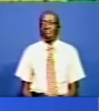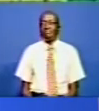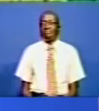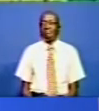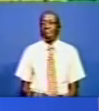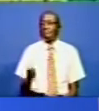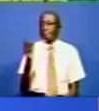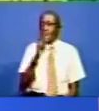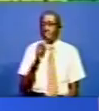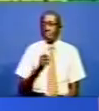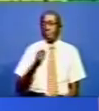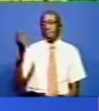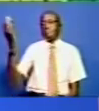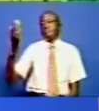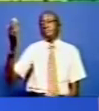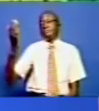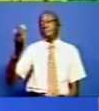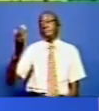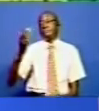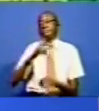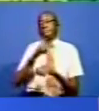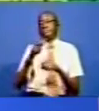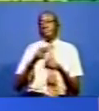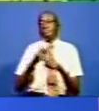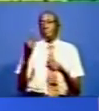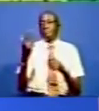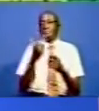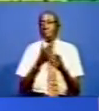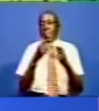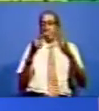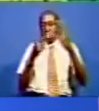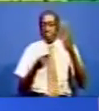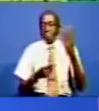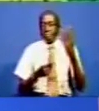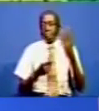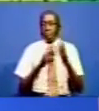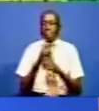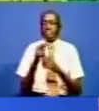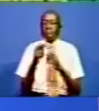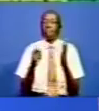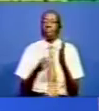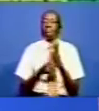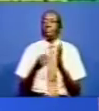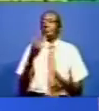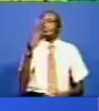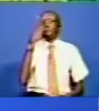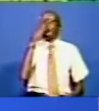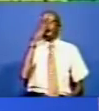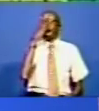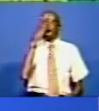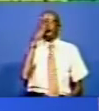So in my address to the nation last week, I highlighted the national dilemma and shame that we have been exposed